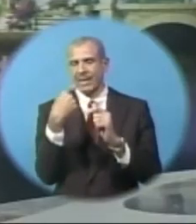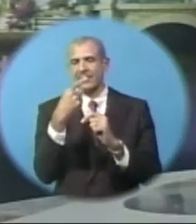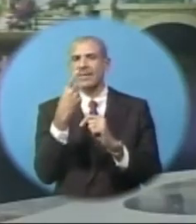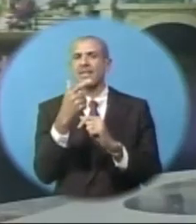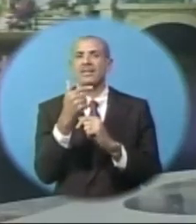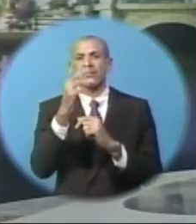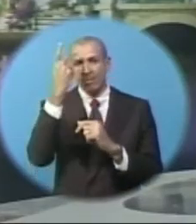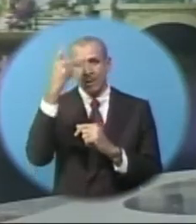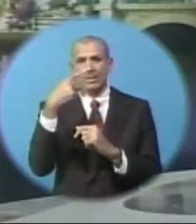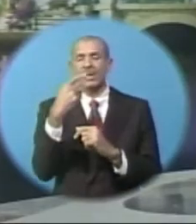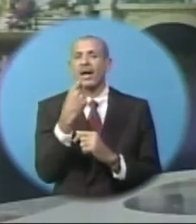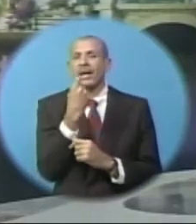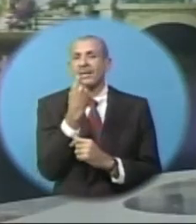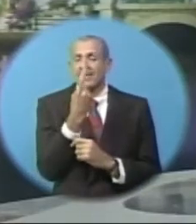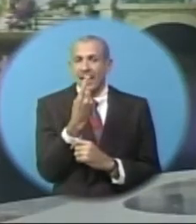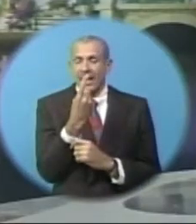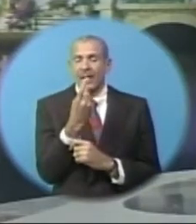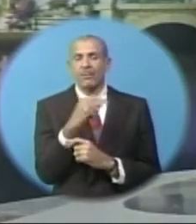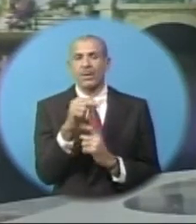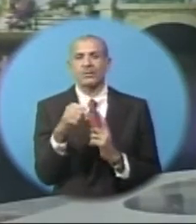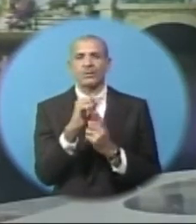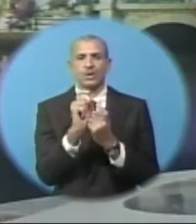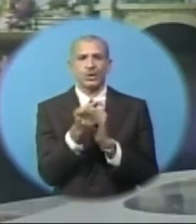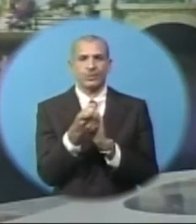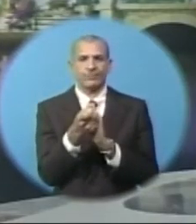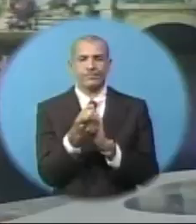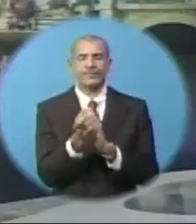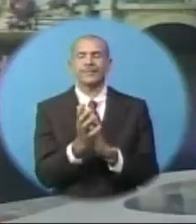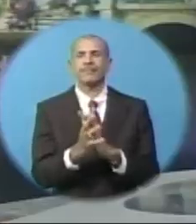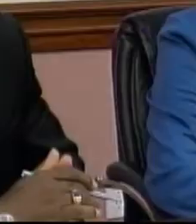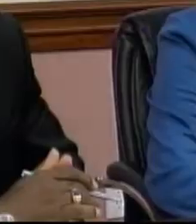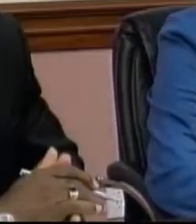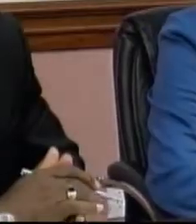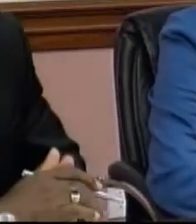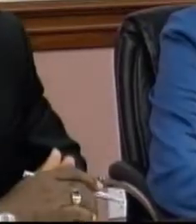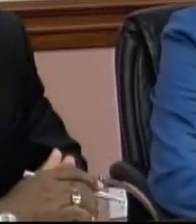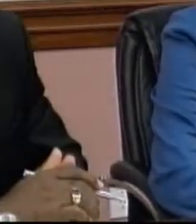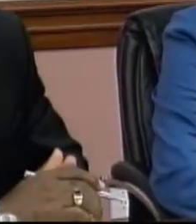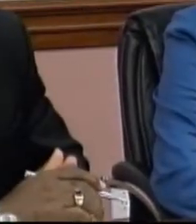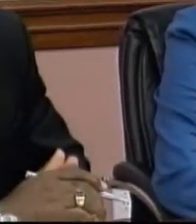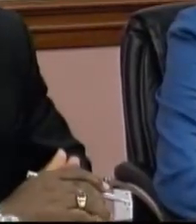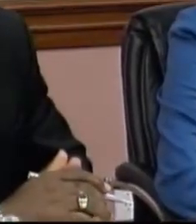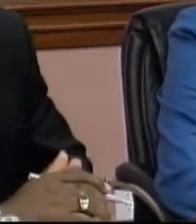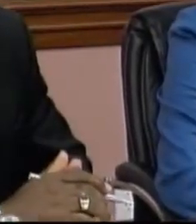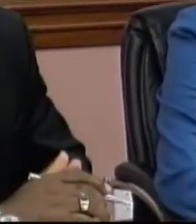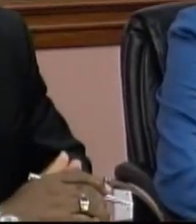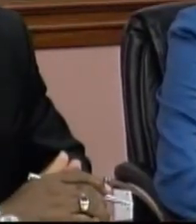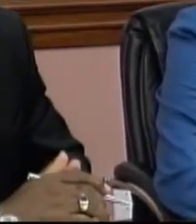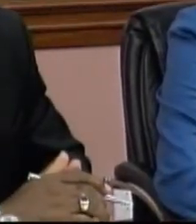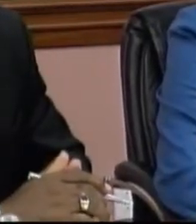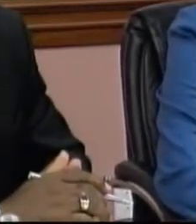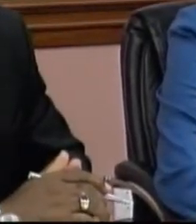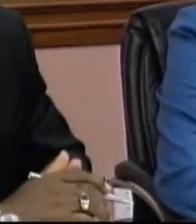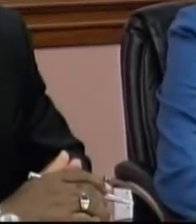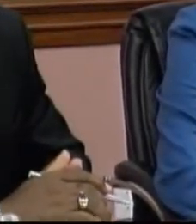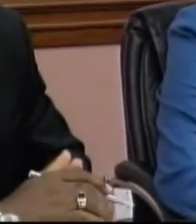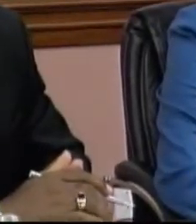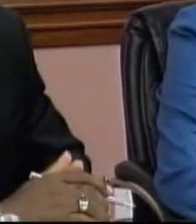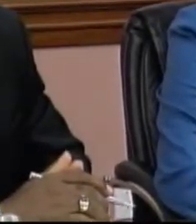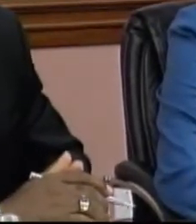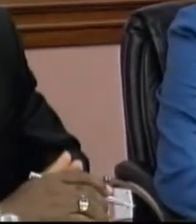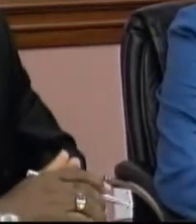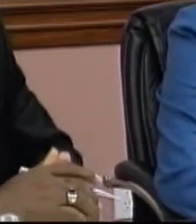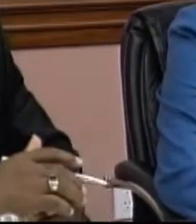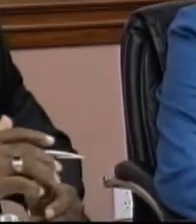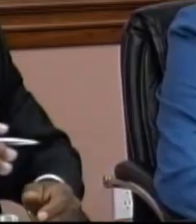says parents are understanding of the change. But we do face a budgetary constraint. We've had to adjust that, mainly because